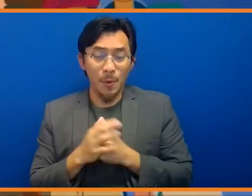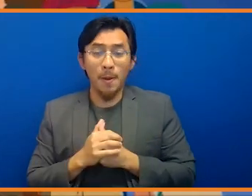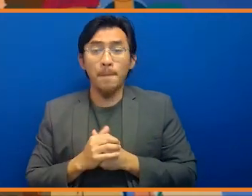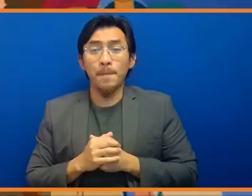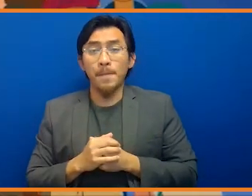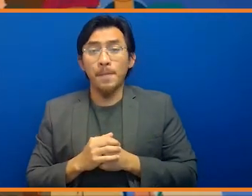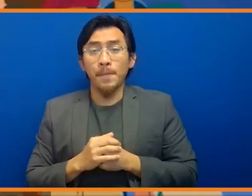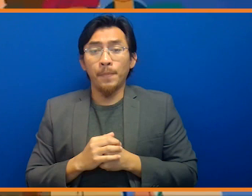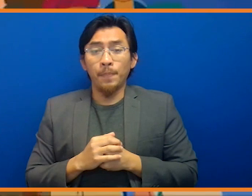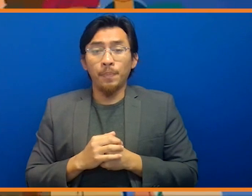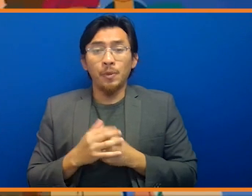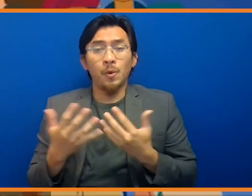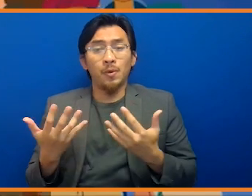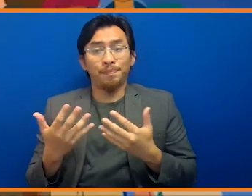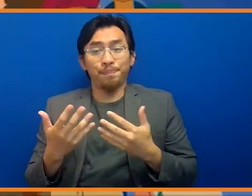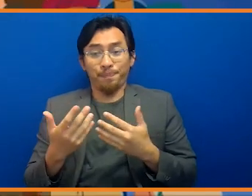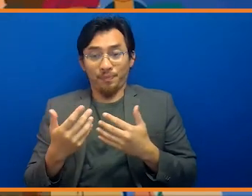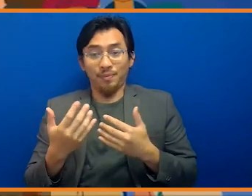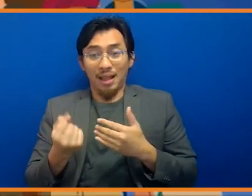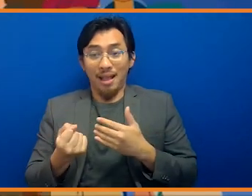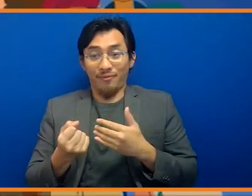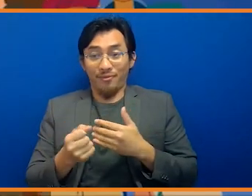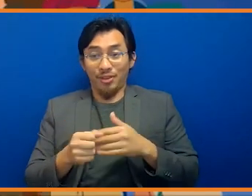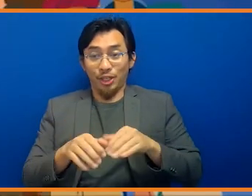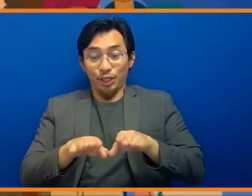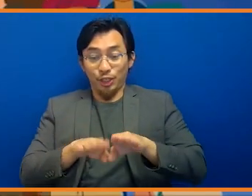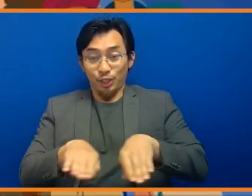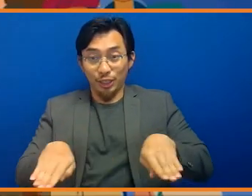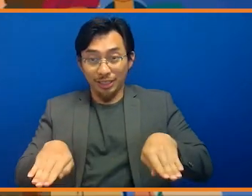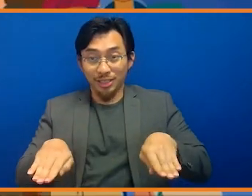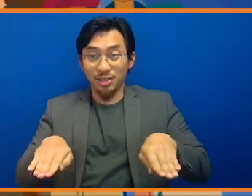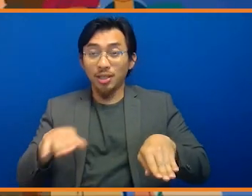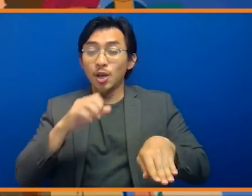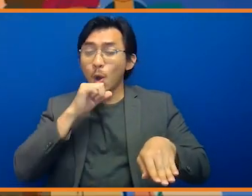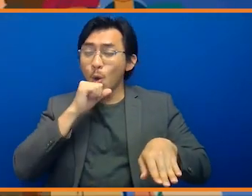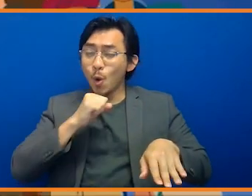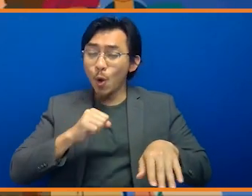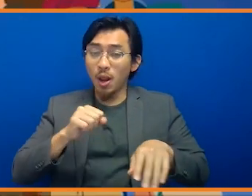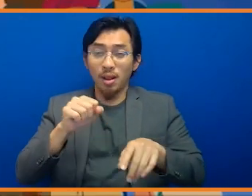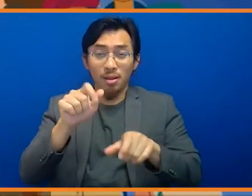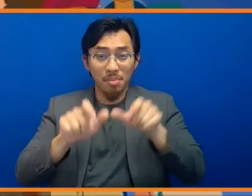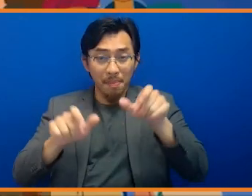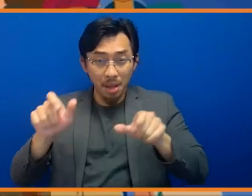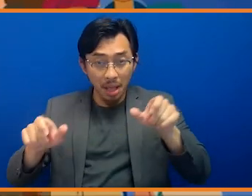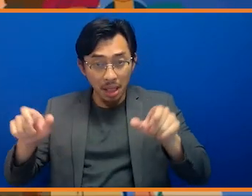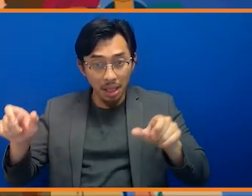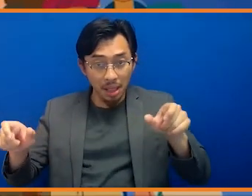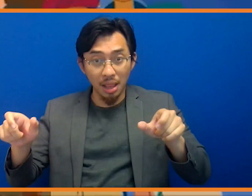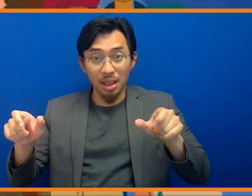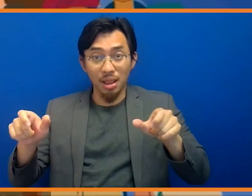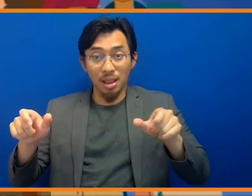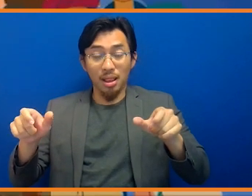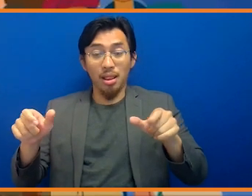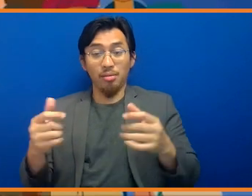uh, in front of us is small kids, elderly